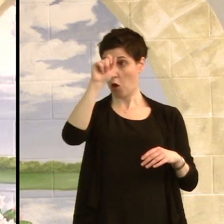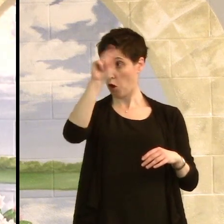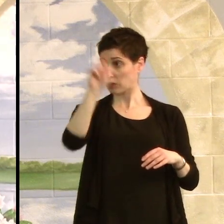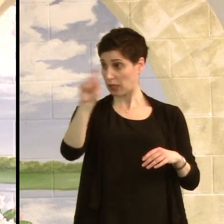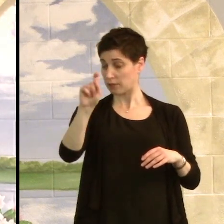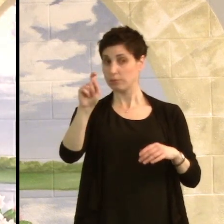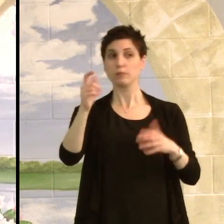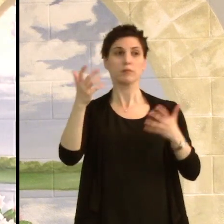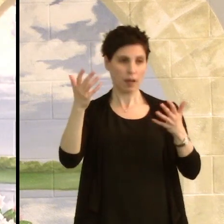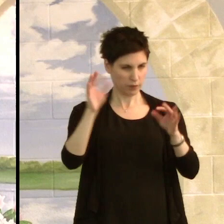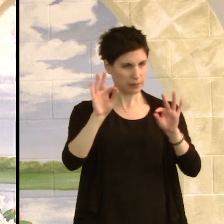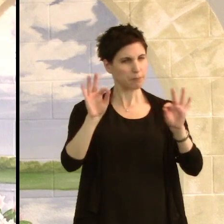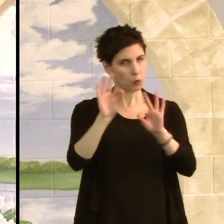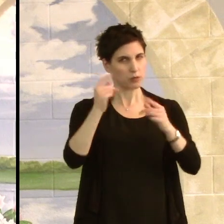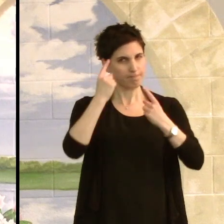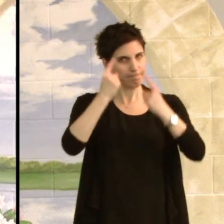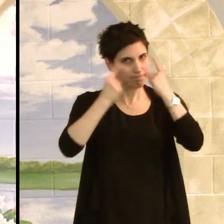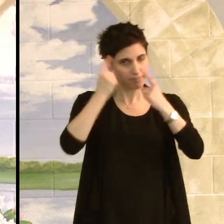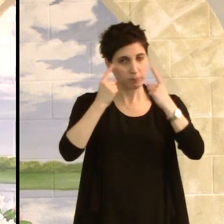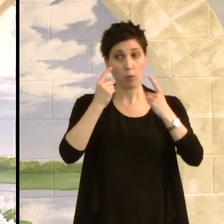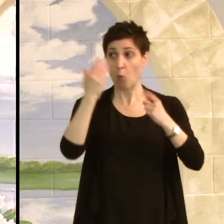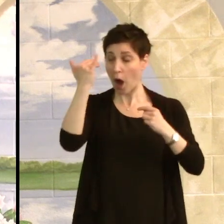Since communication is involved,